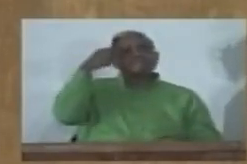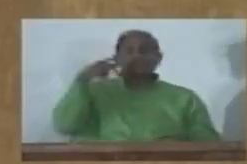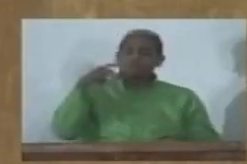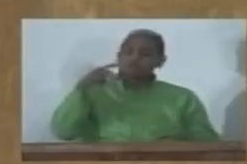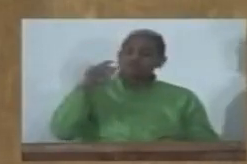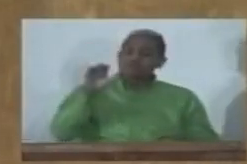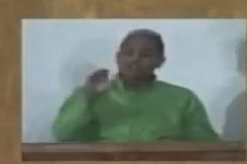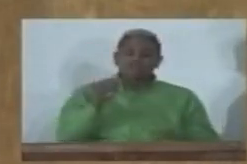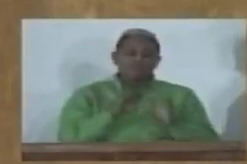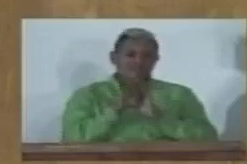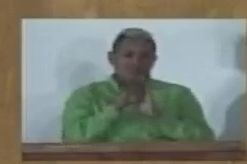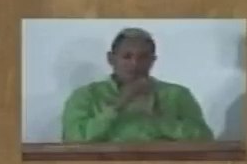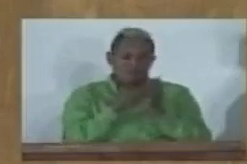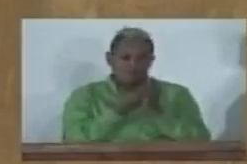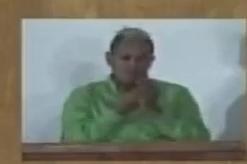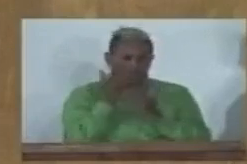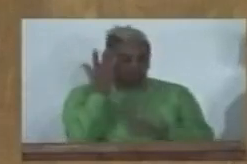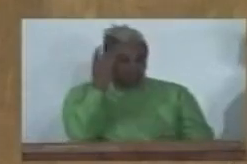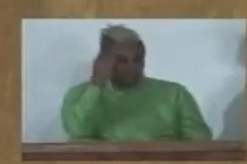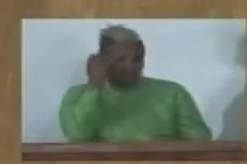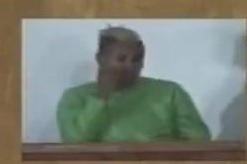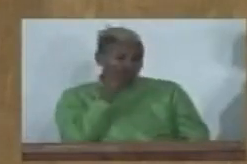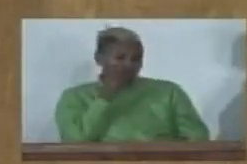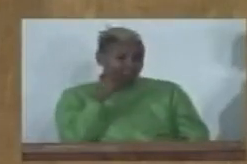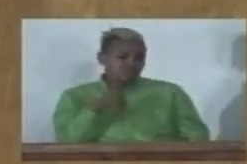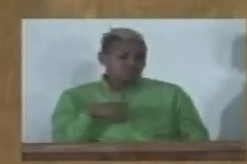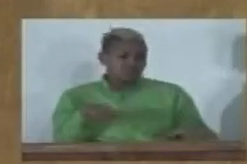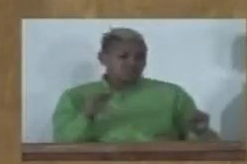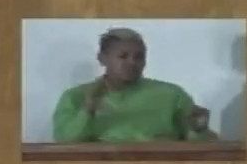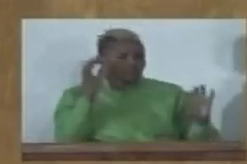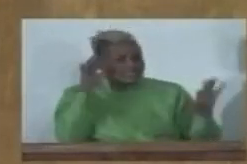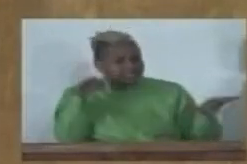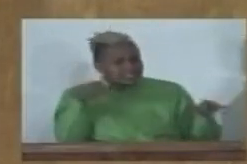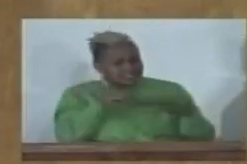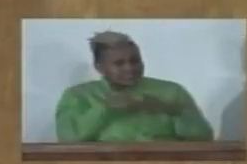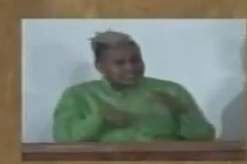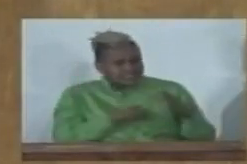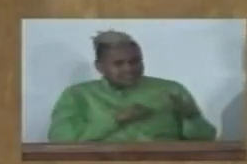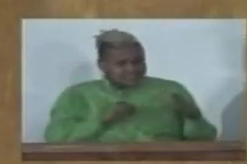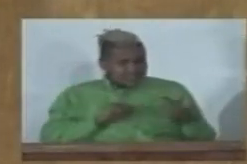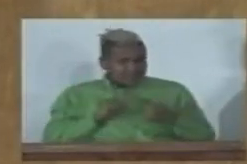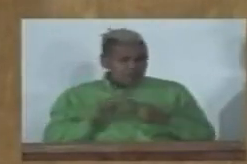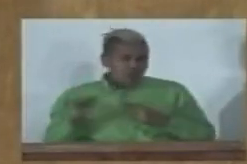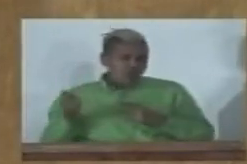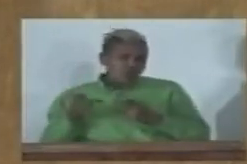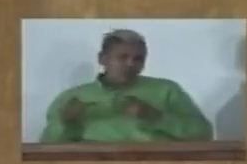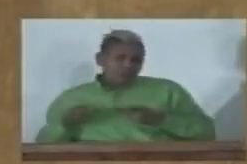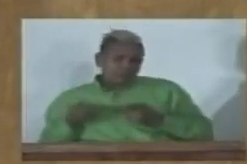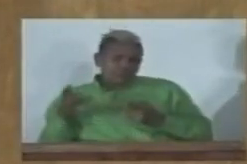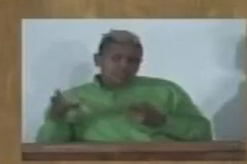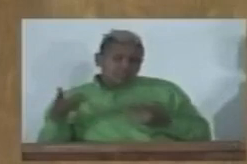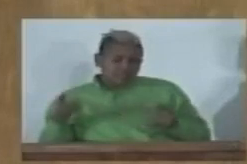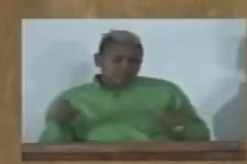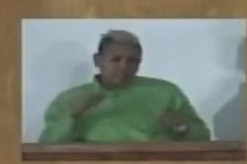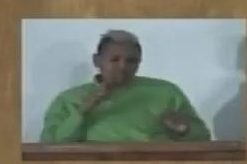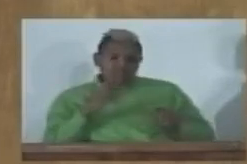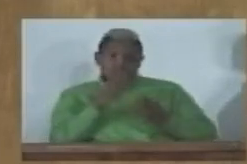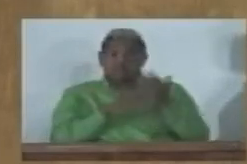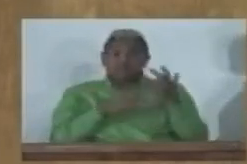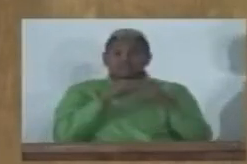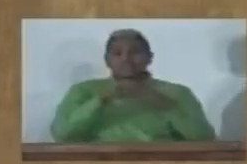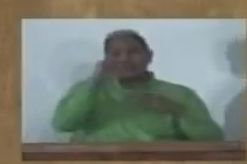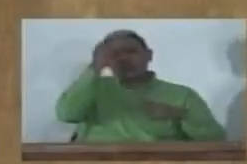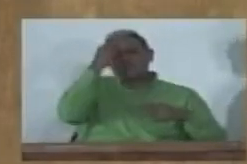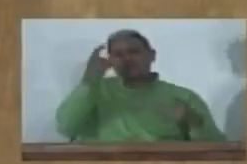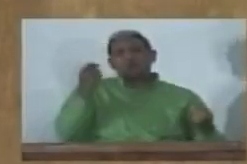Fund because just recently we took a decision in this Senate and in the other place, and therefore as part of government, to